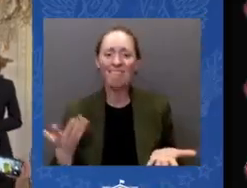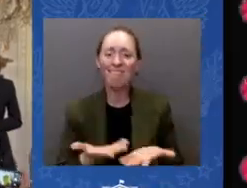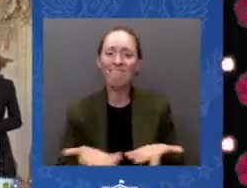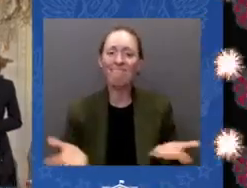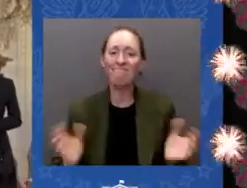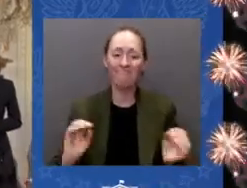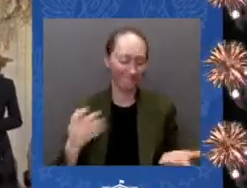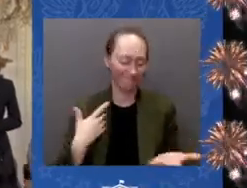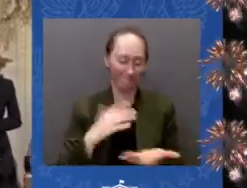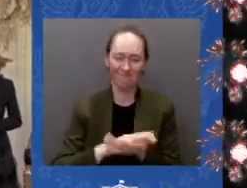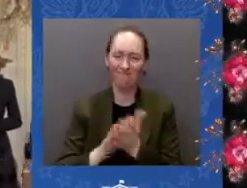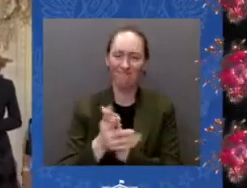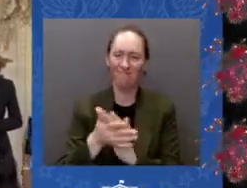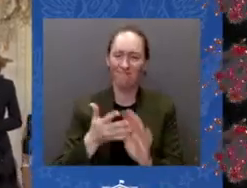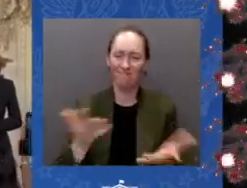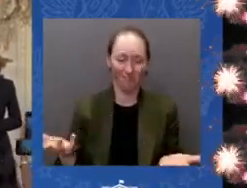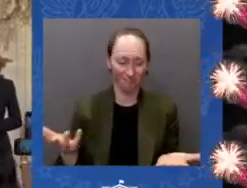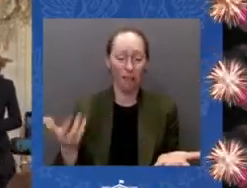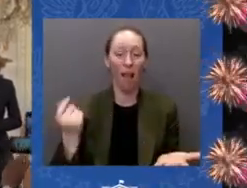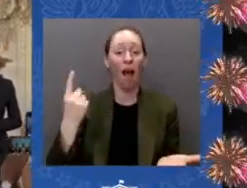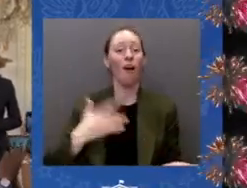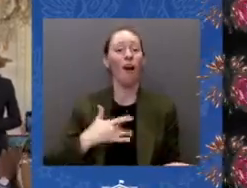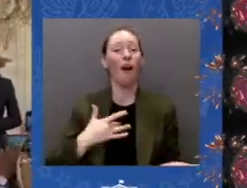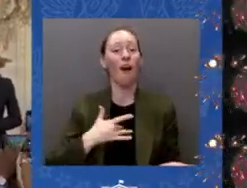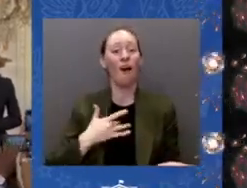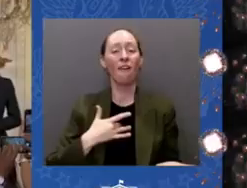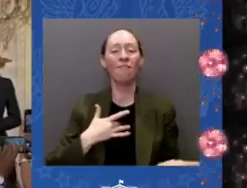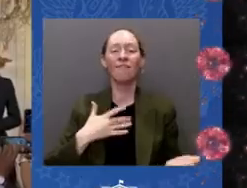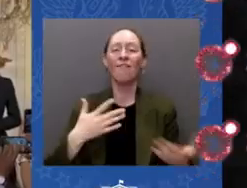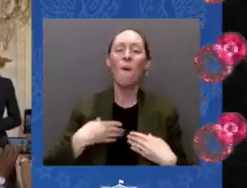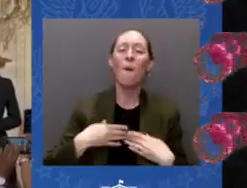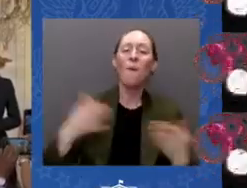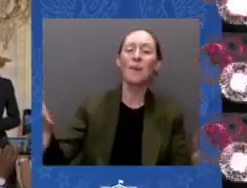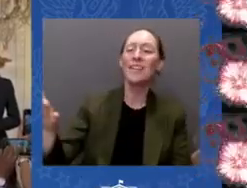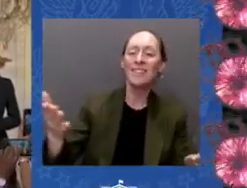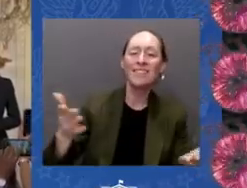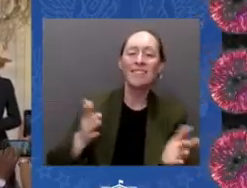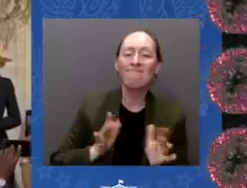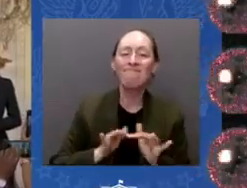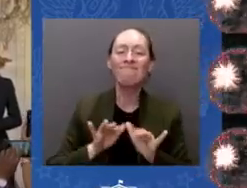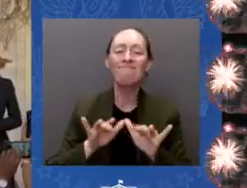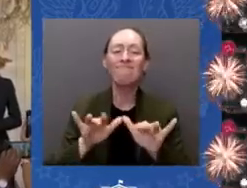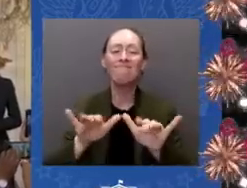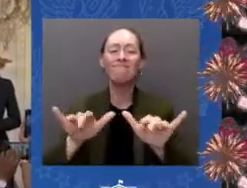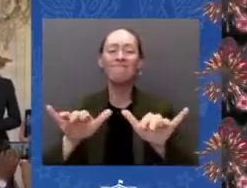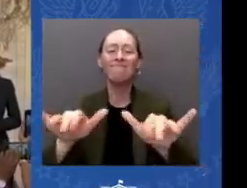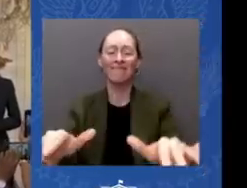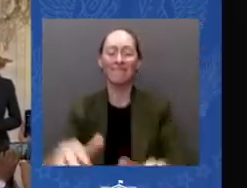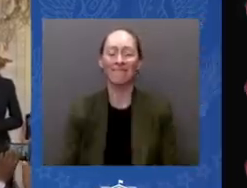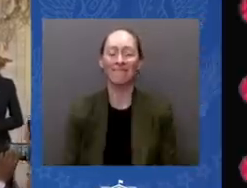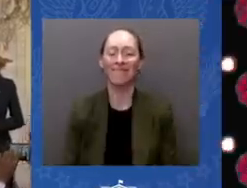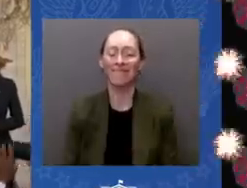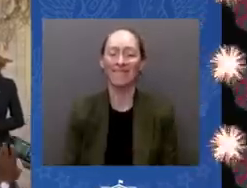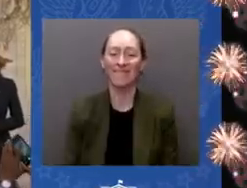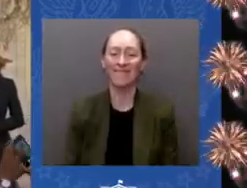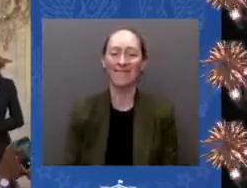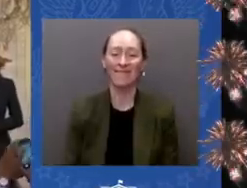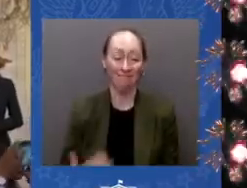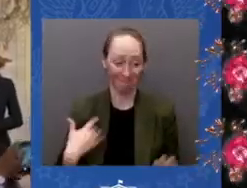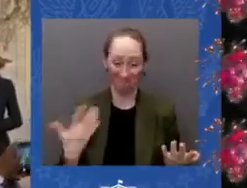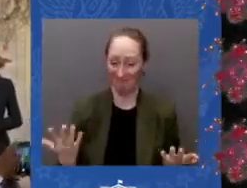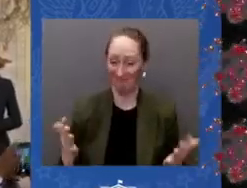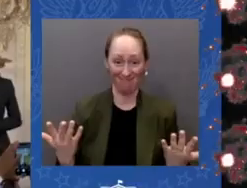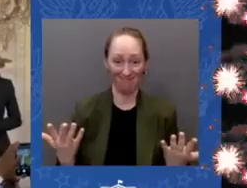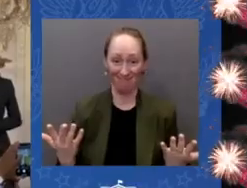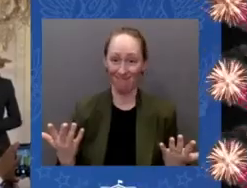with empty hands and expectant hearts, surrounded by each other's light. And